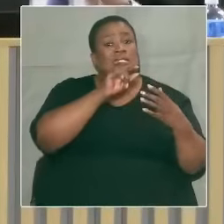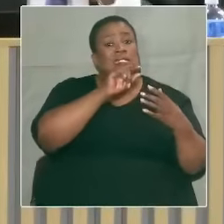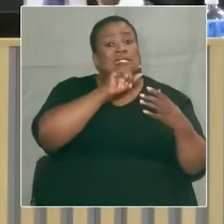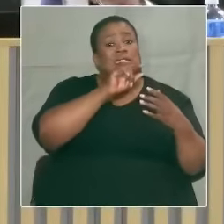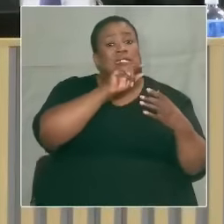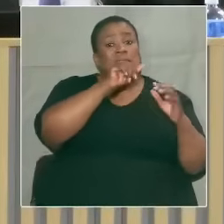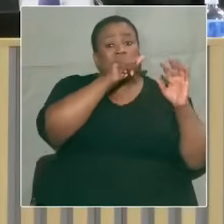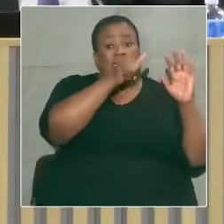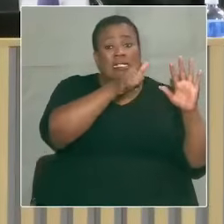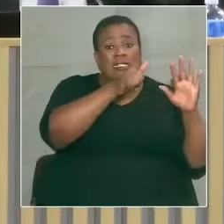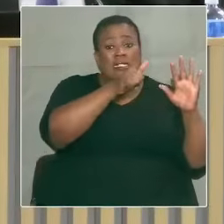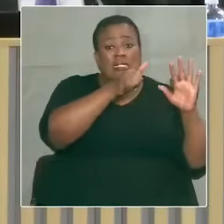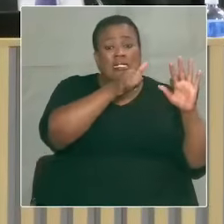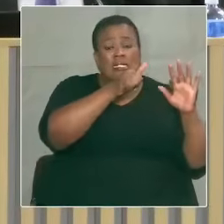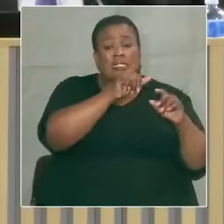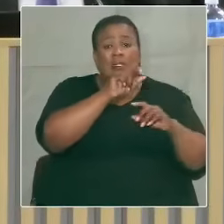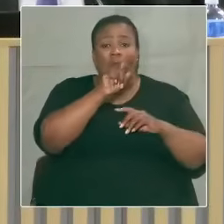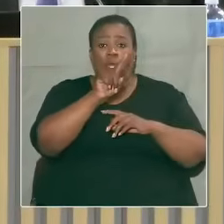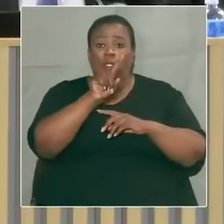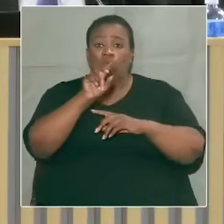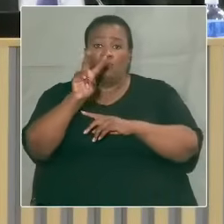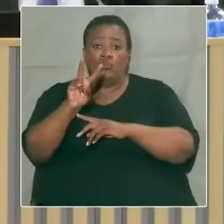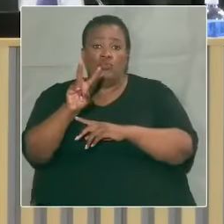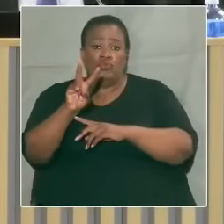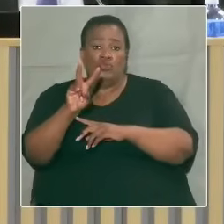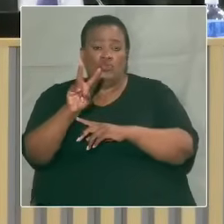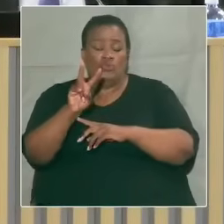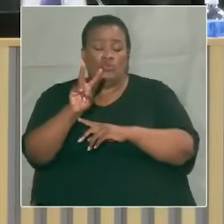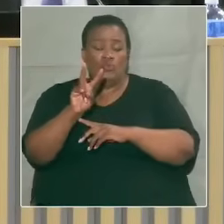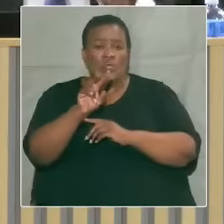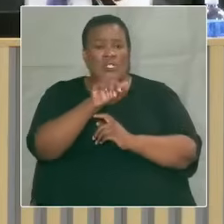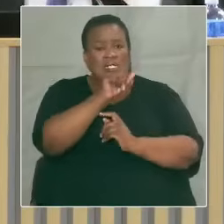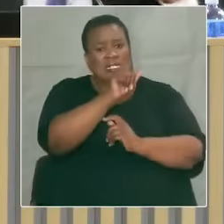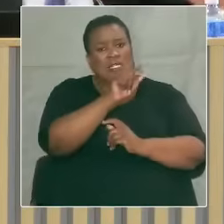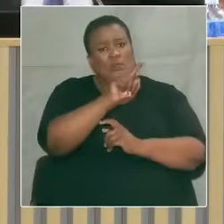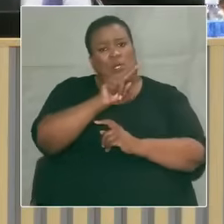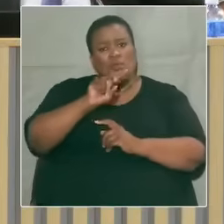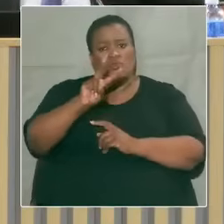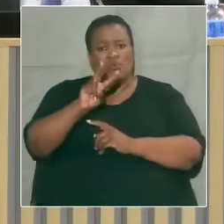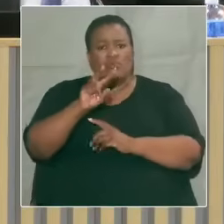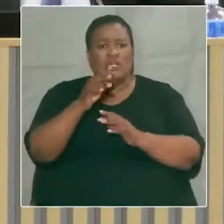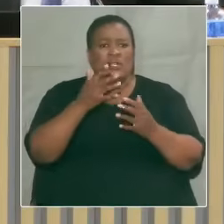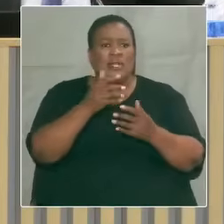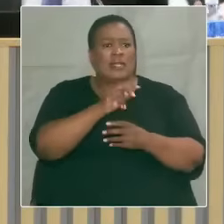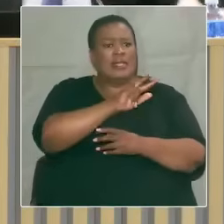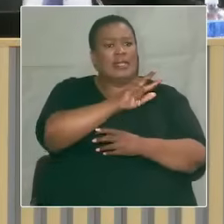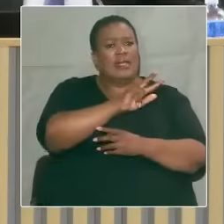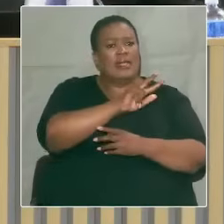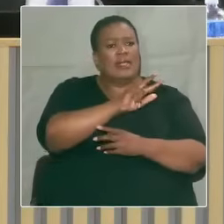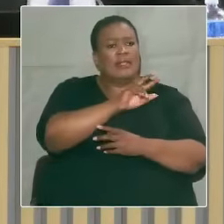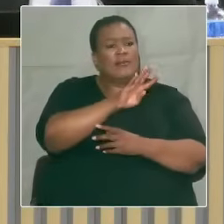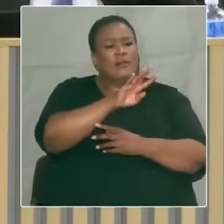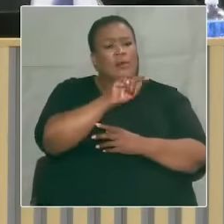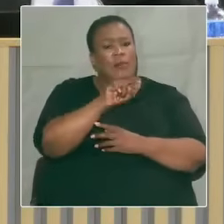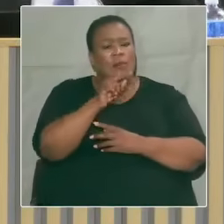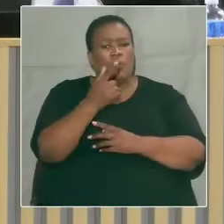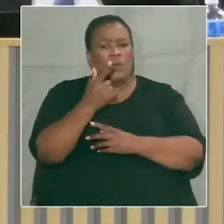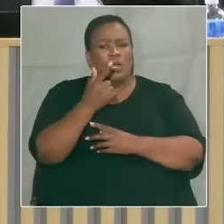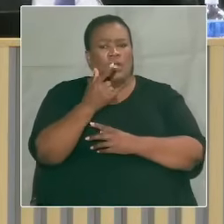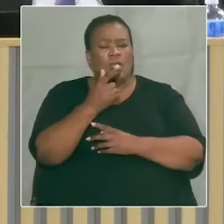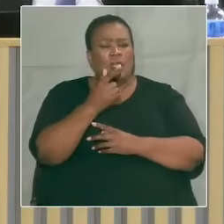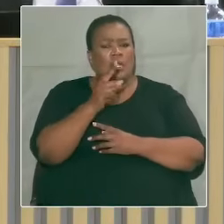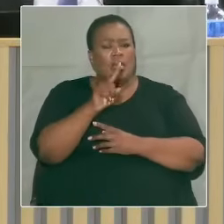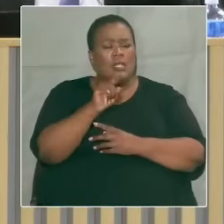612 at 84.1, and then at 86,